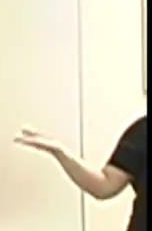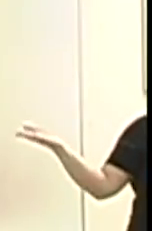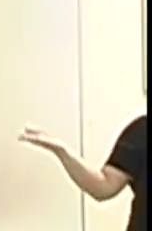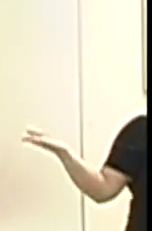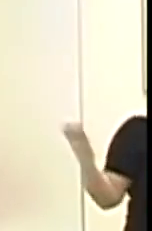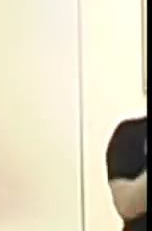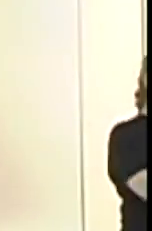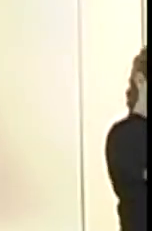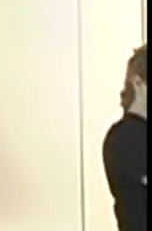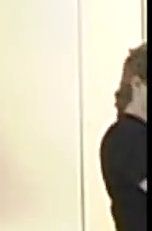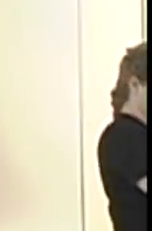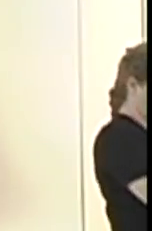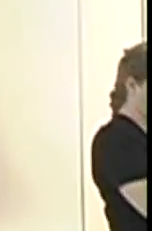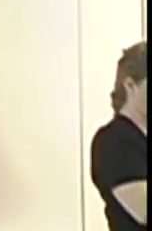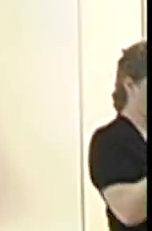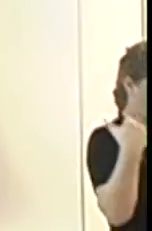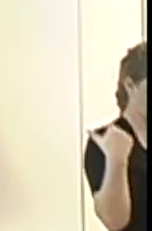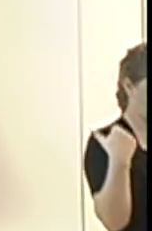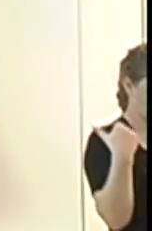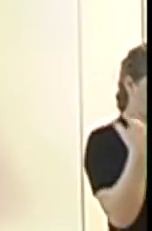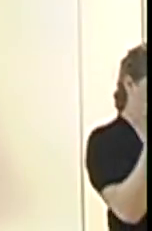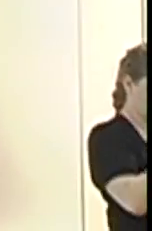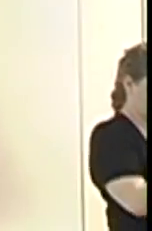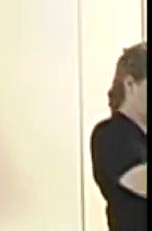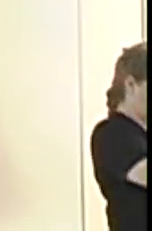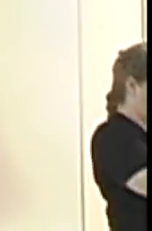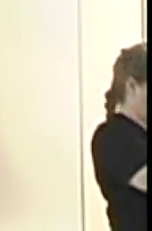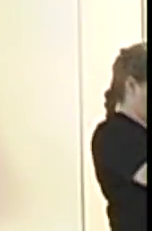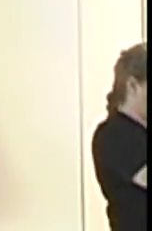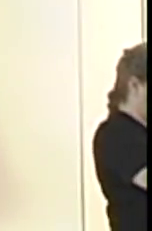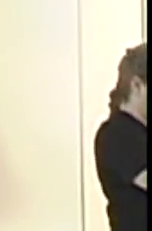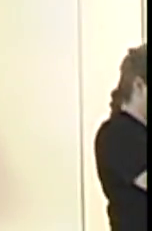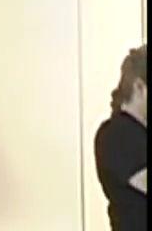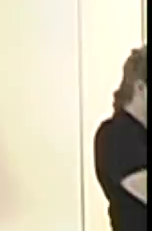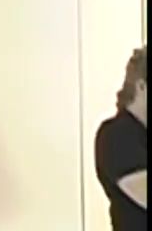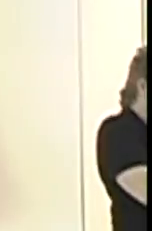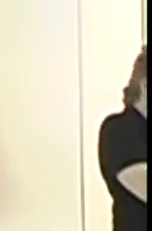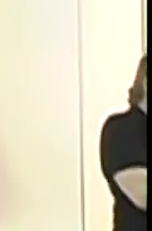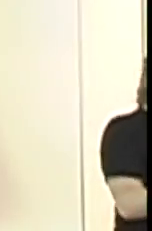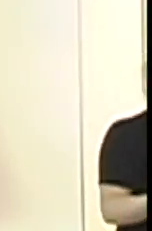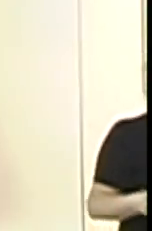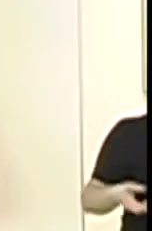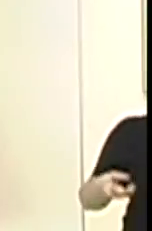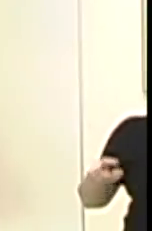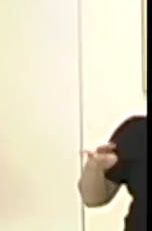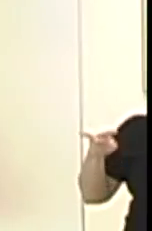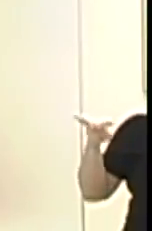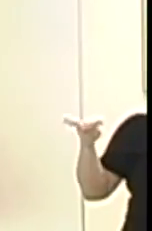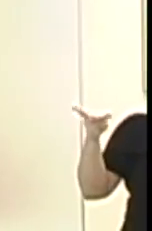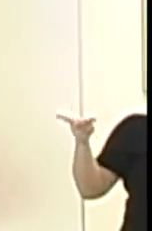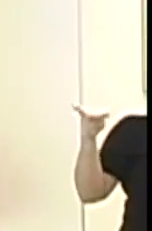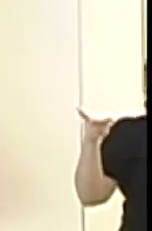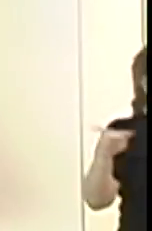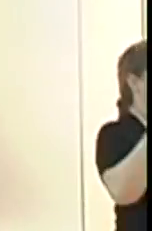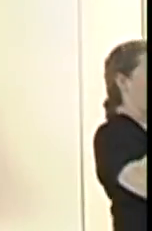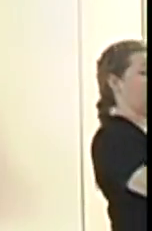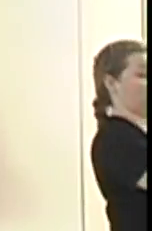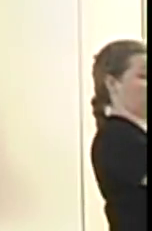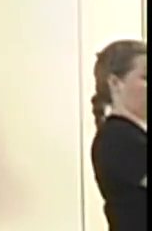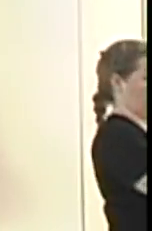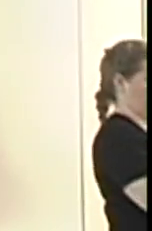one example so that you get some idea of what the kids are doing. So here is a child at 12